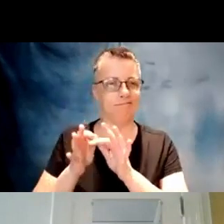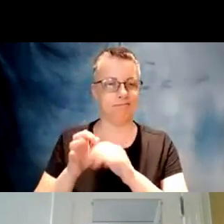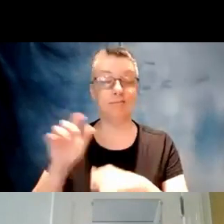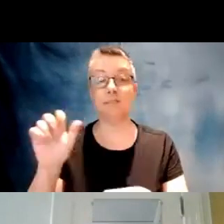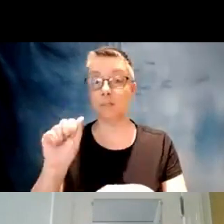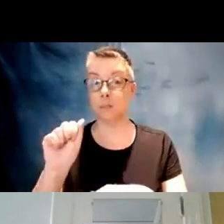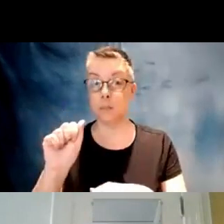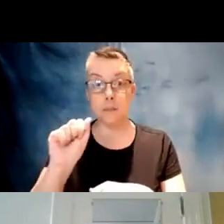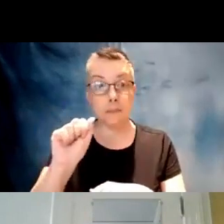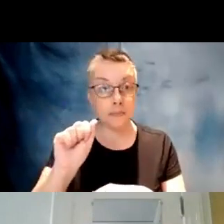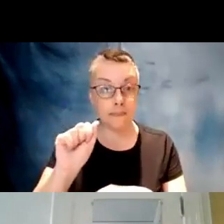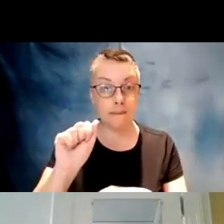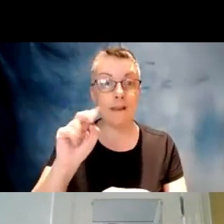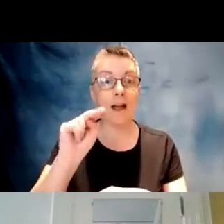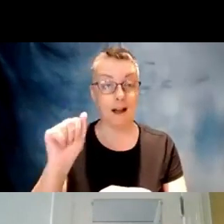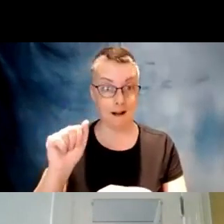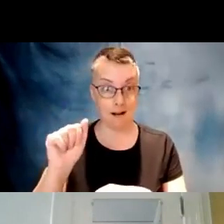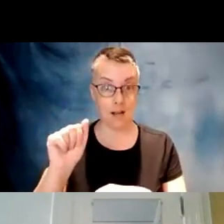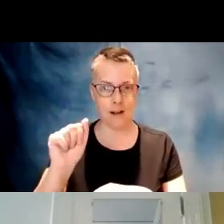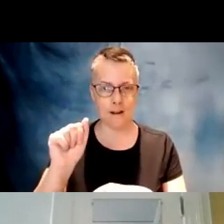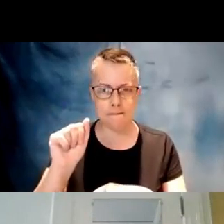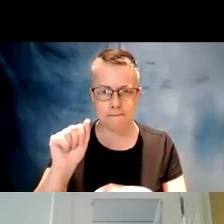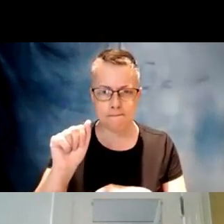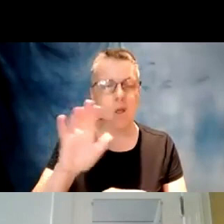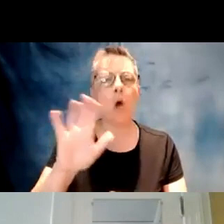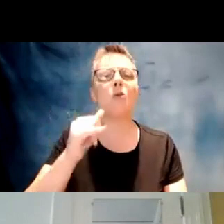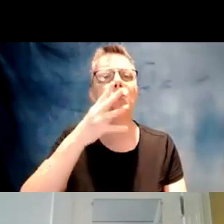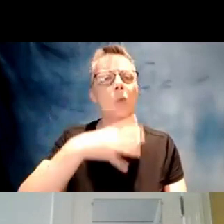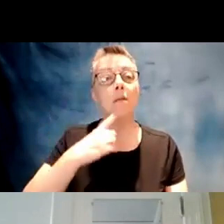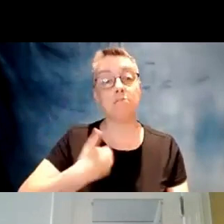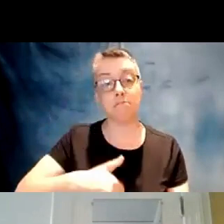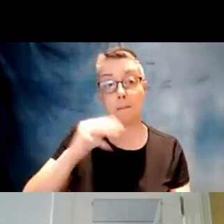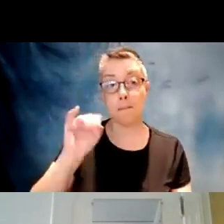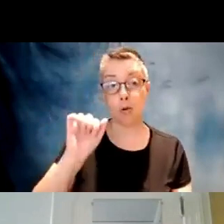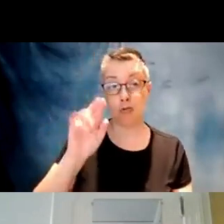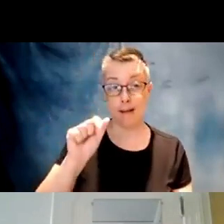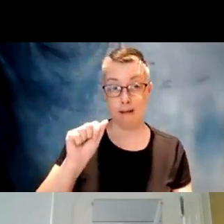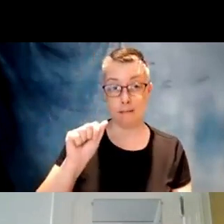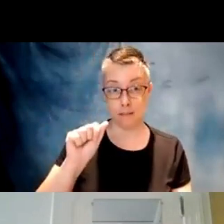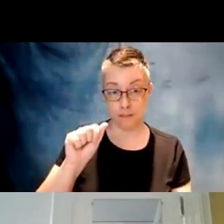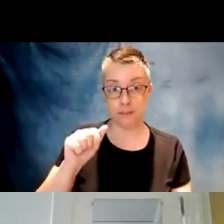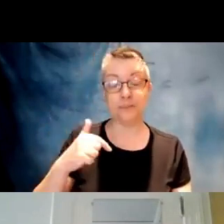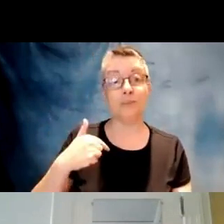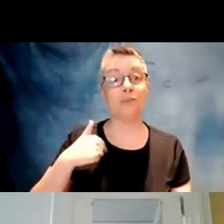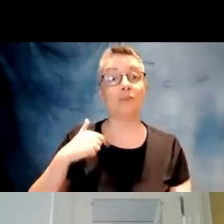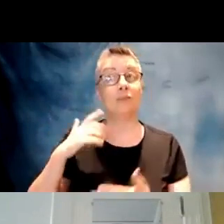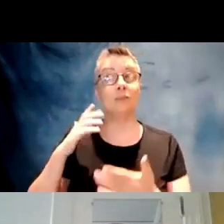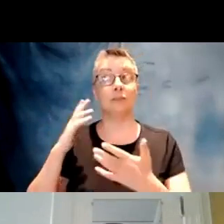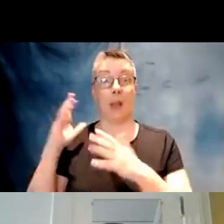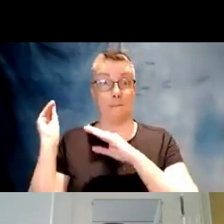I'm Maria Barbosa. I arrived, I came